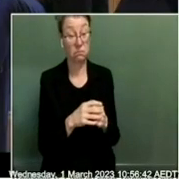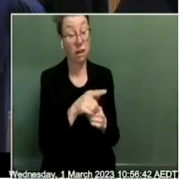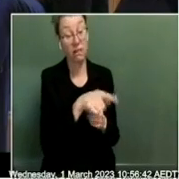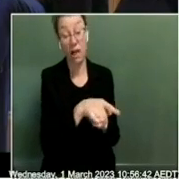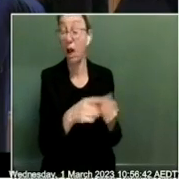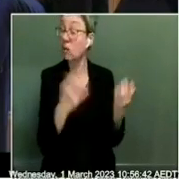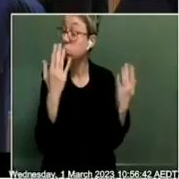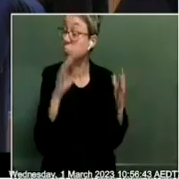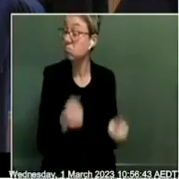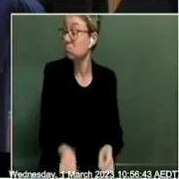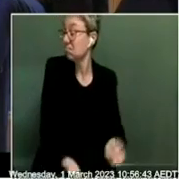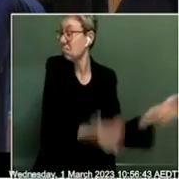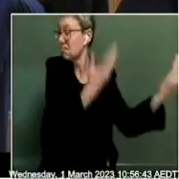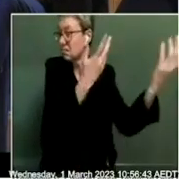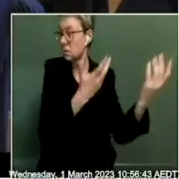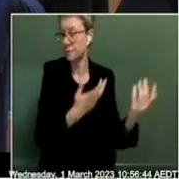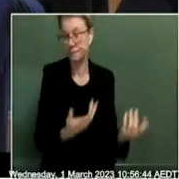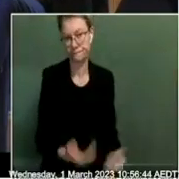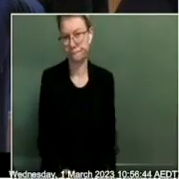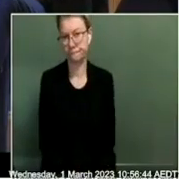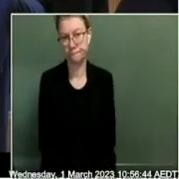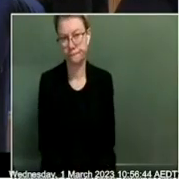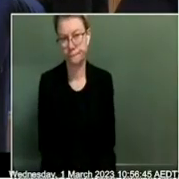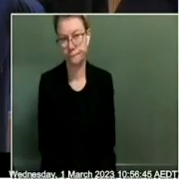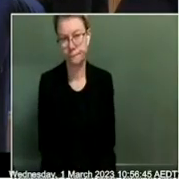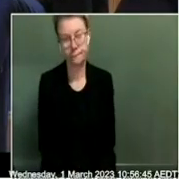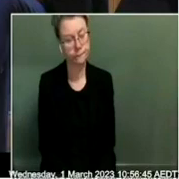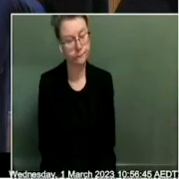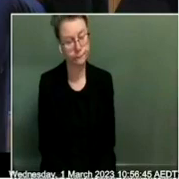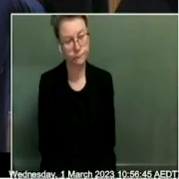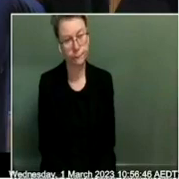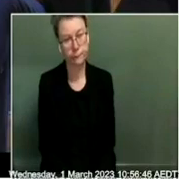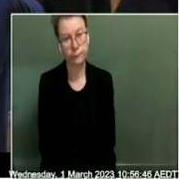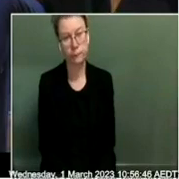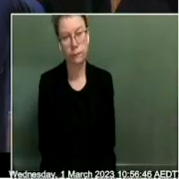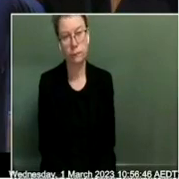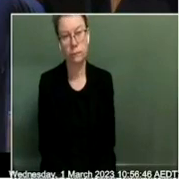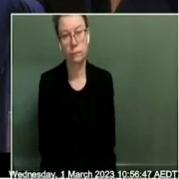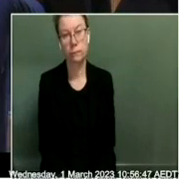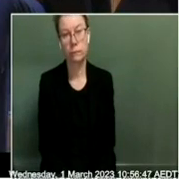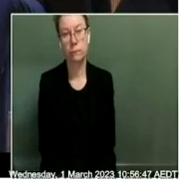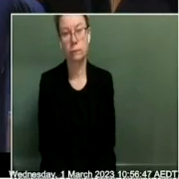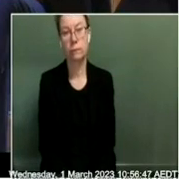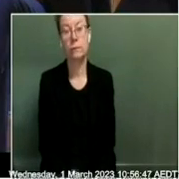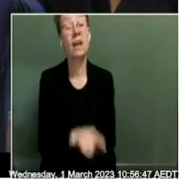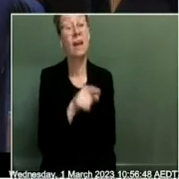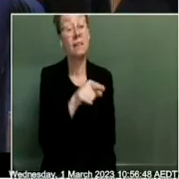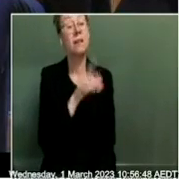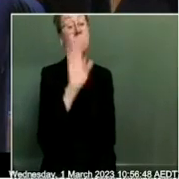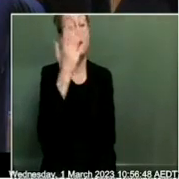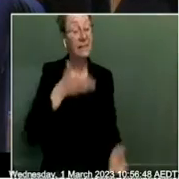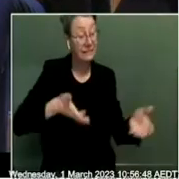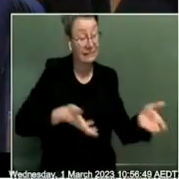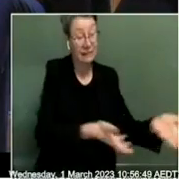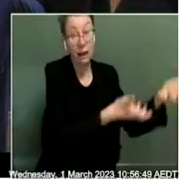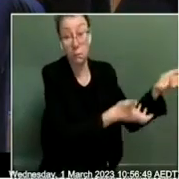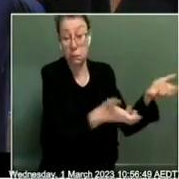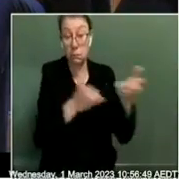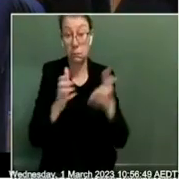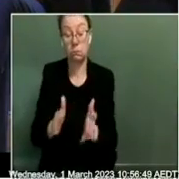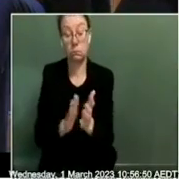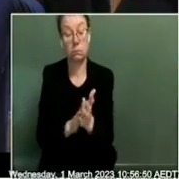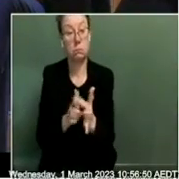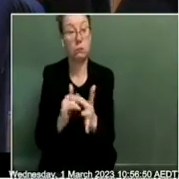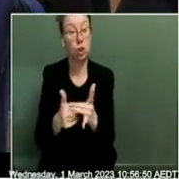And with the repatriation here at the mission, because we'll go there. And we had a beautiful funeral.